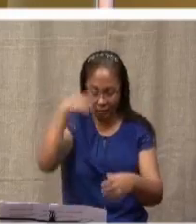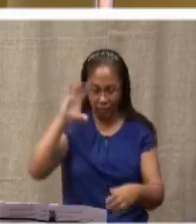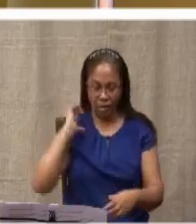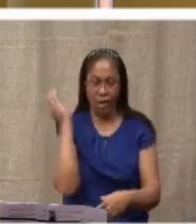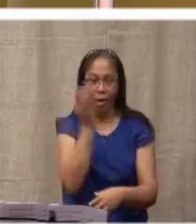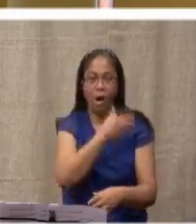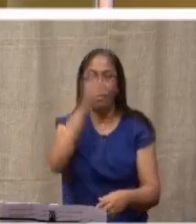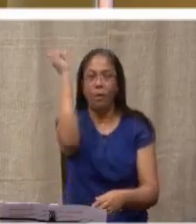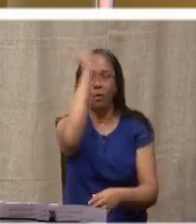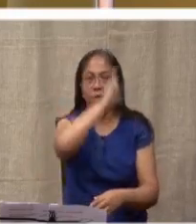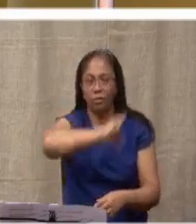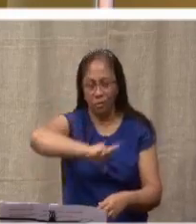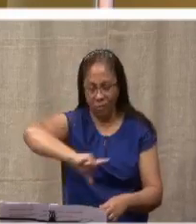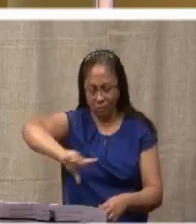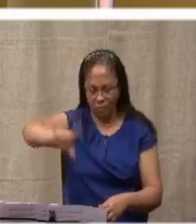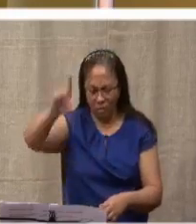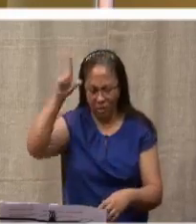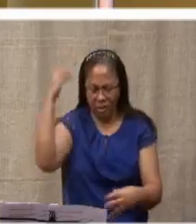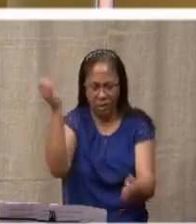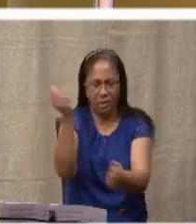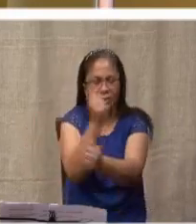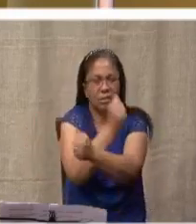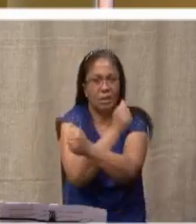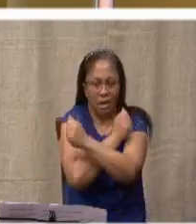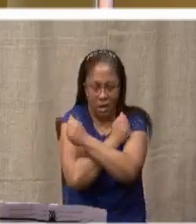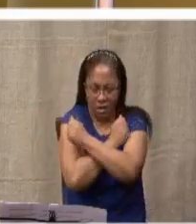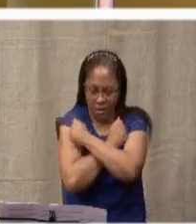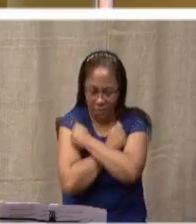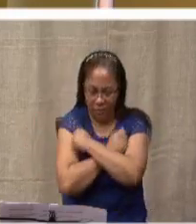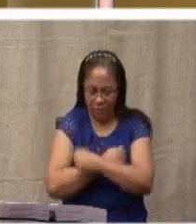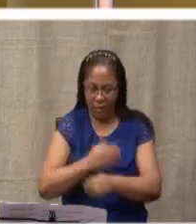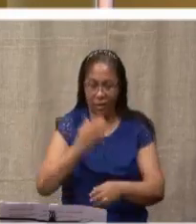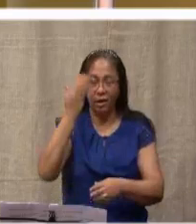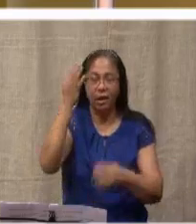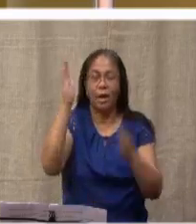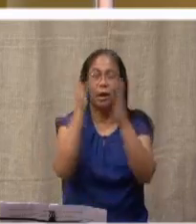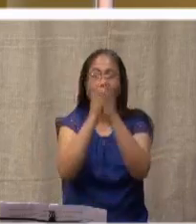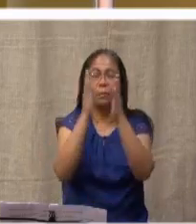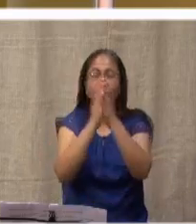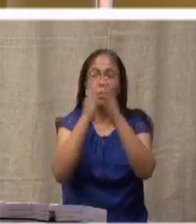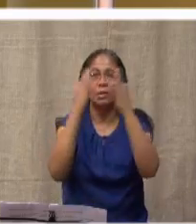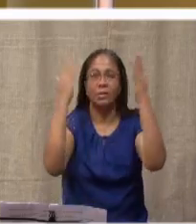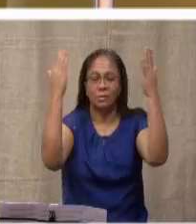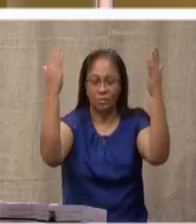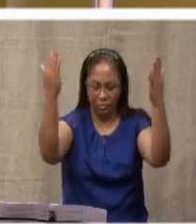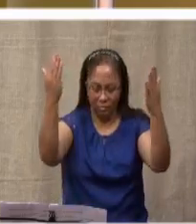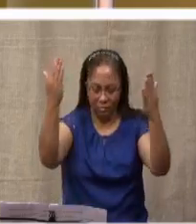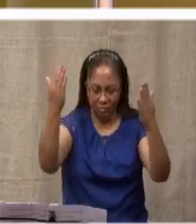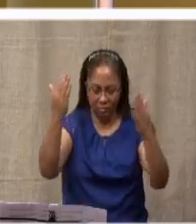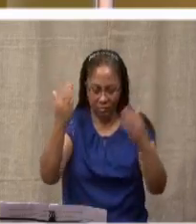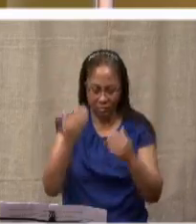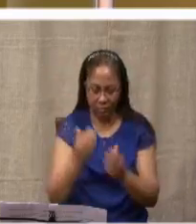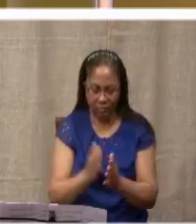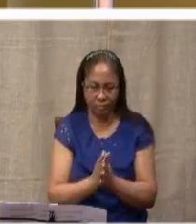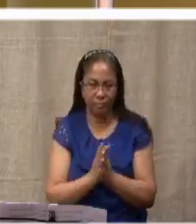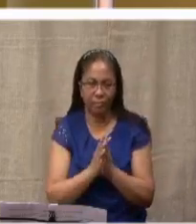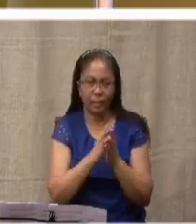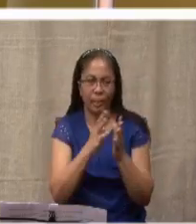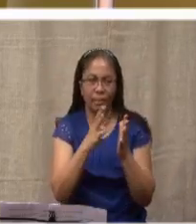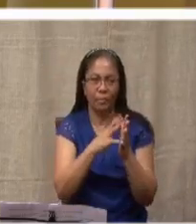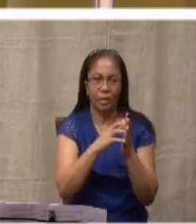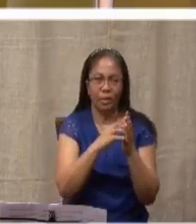his loving to him all praises do